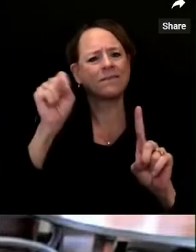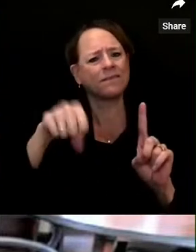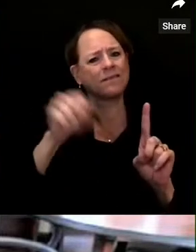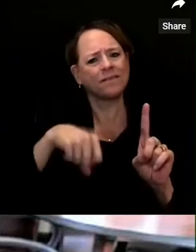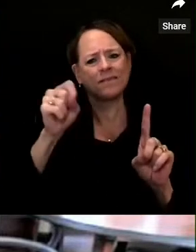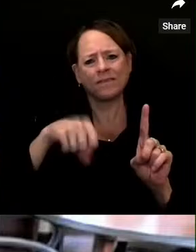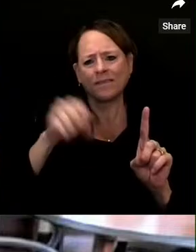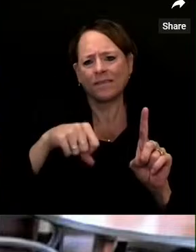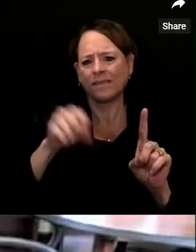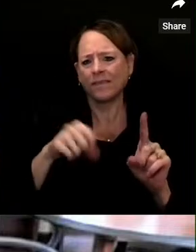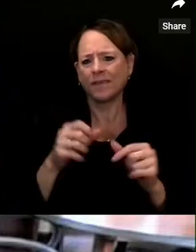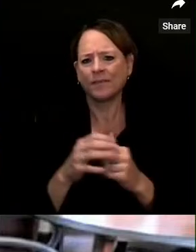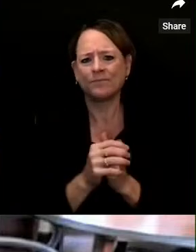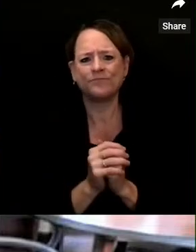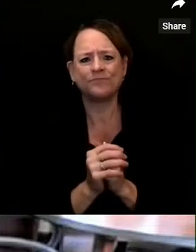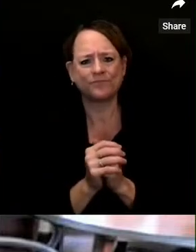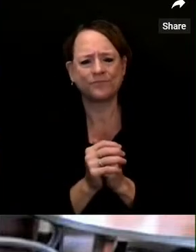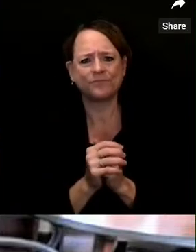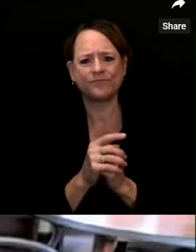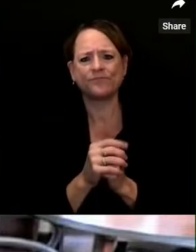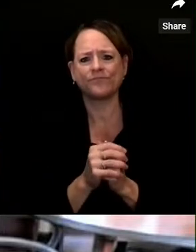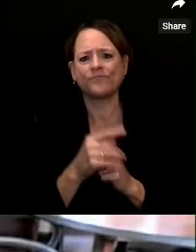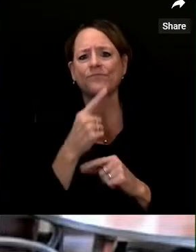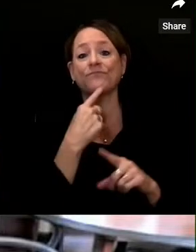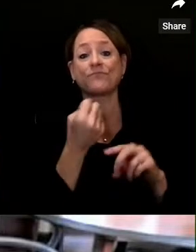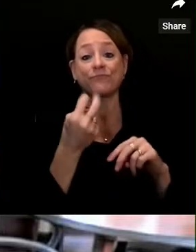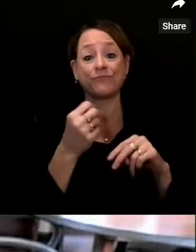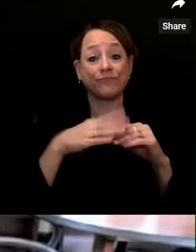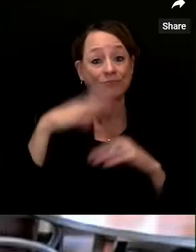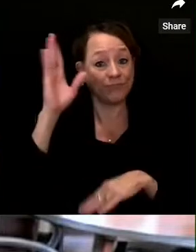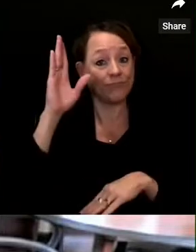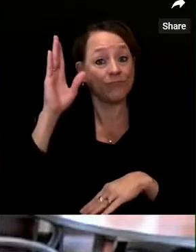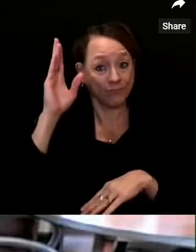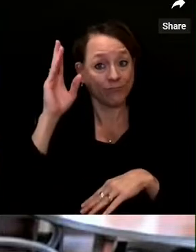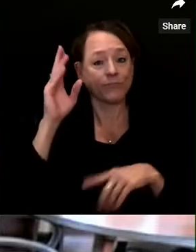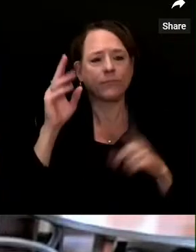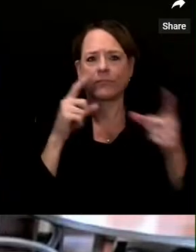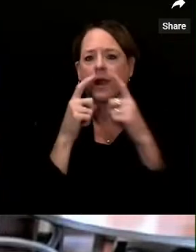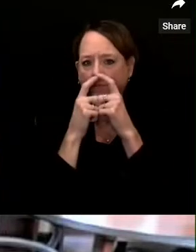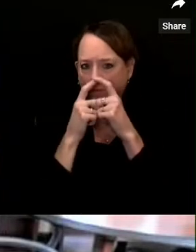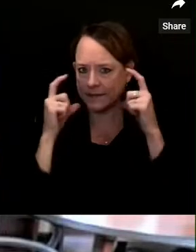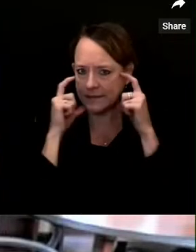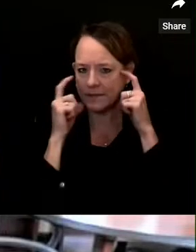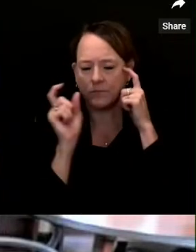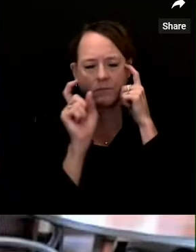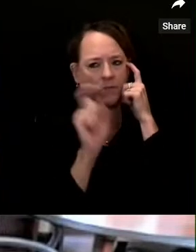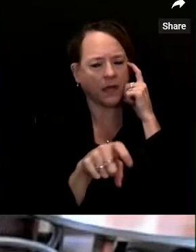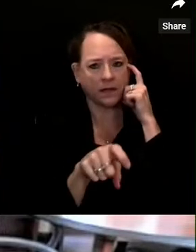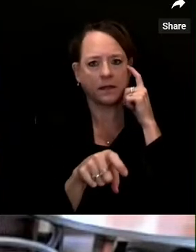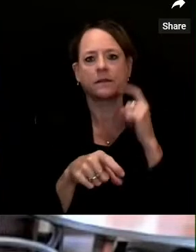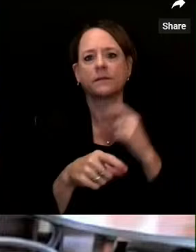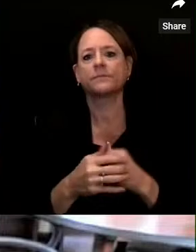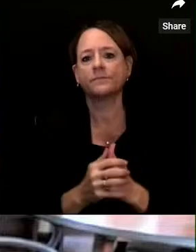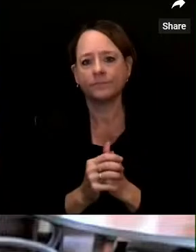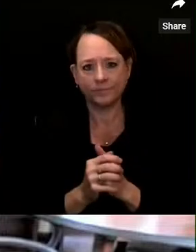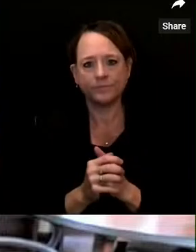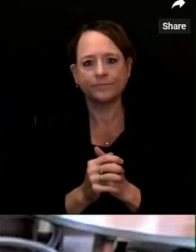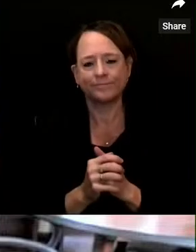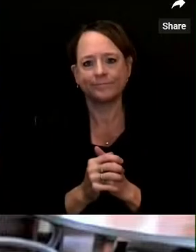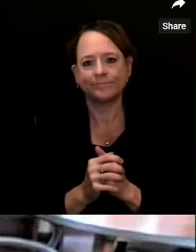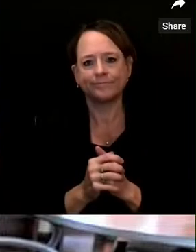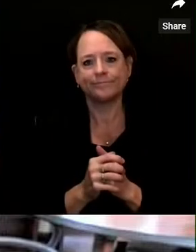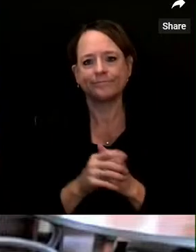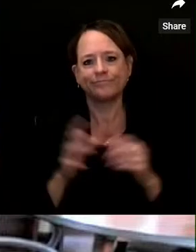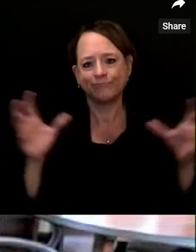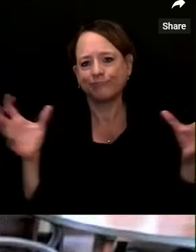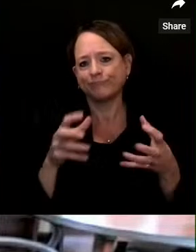Wearing masks in public places is very important, and together, working together to keep one another safe, we